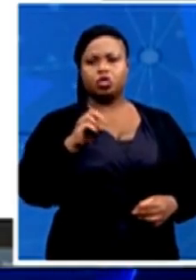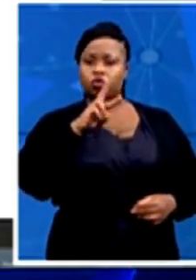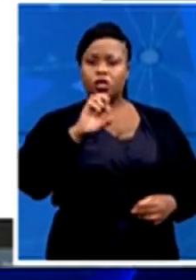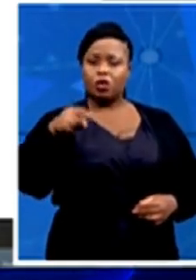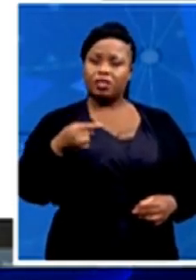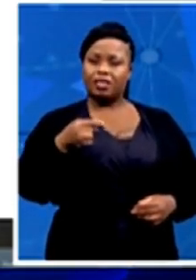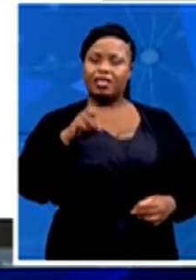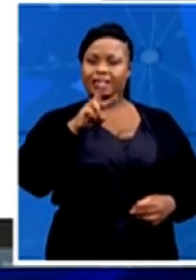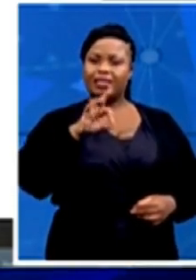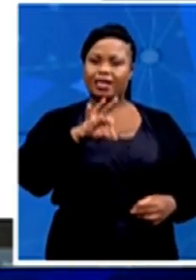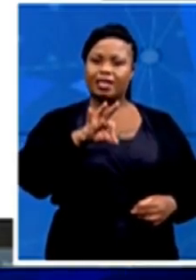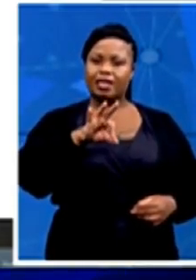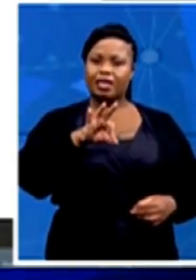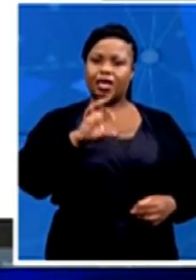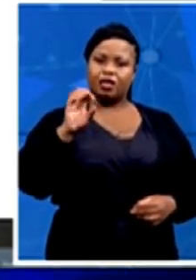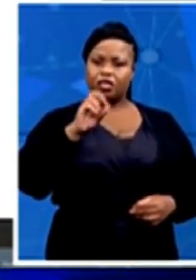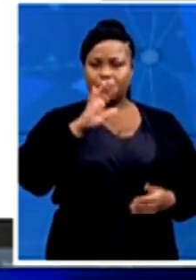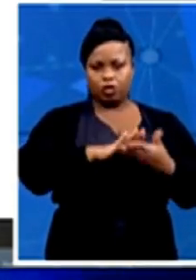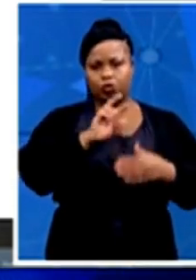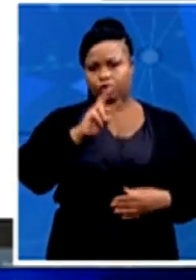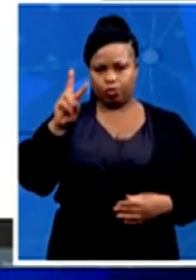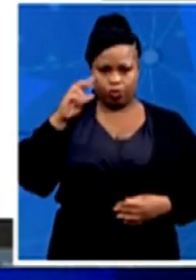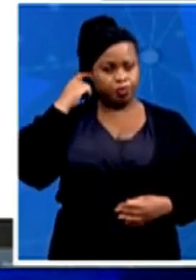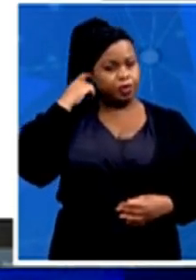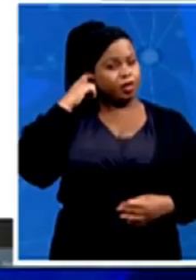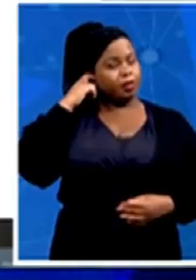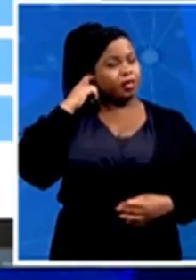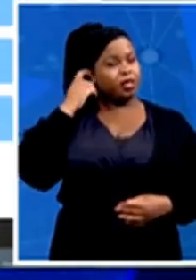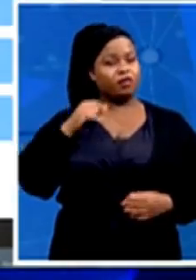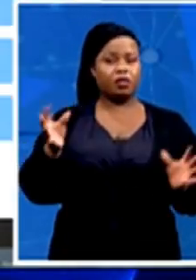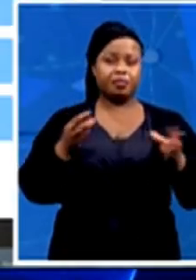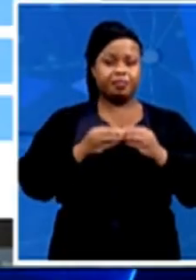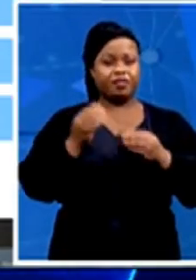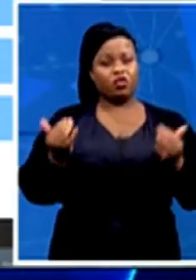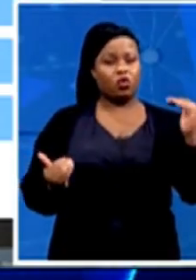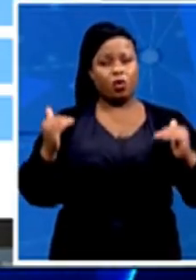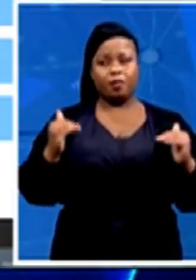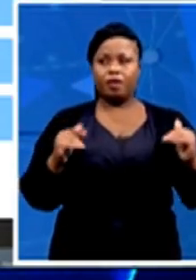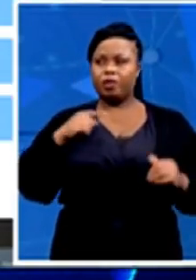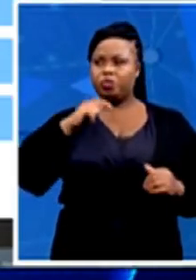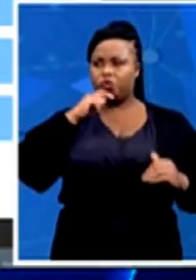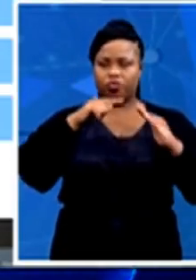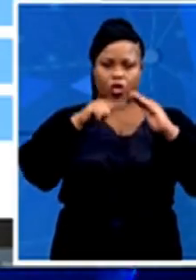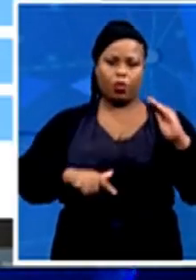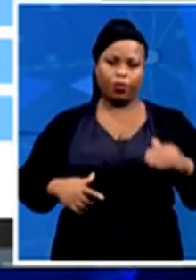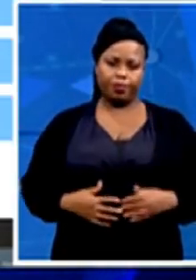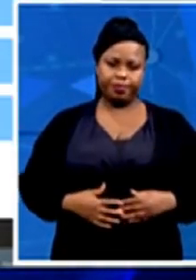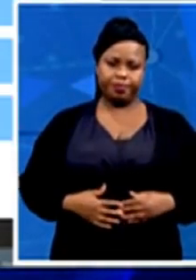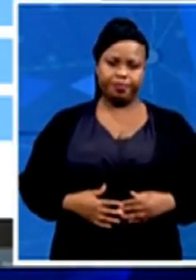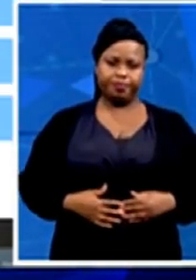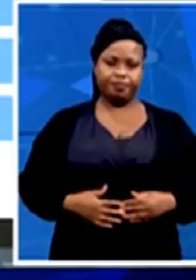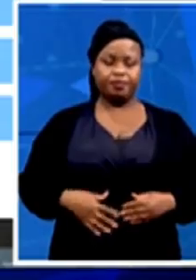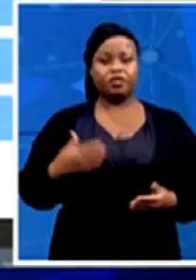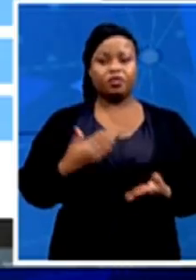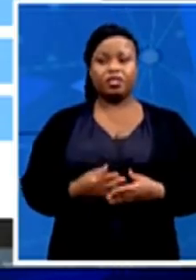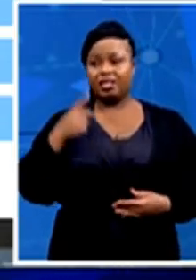2,322. You compare that 967 to that, it is significantly lower. And we can see this is one that actually really,